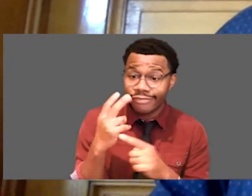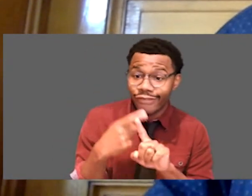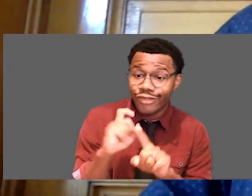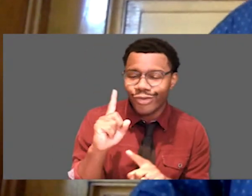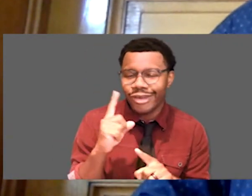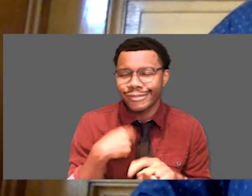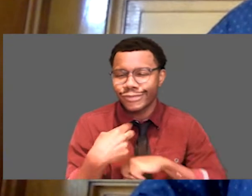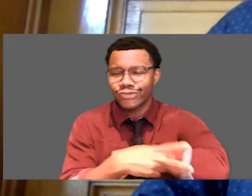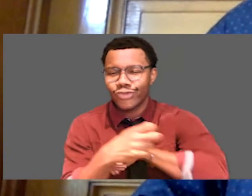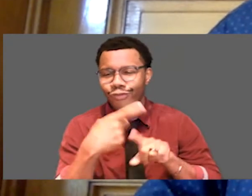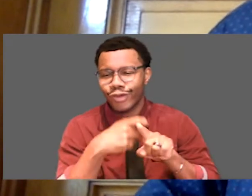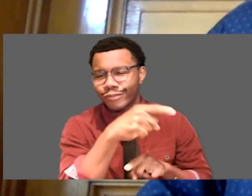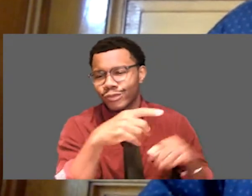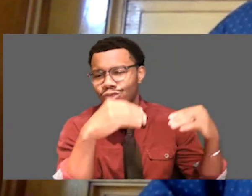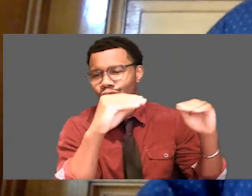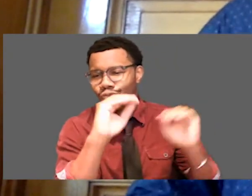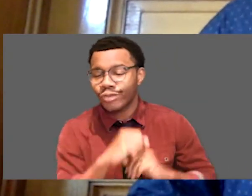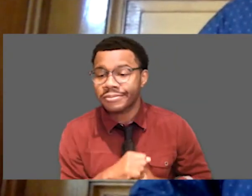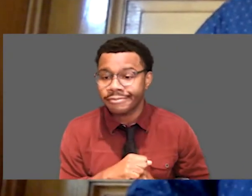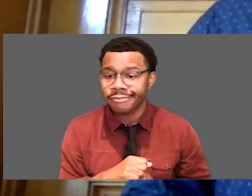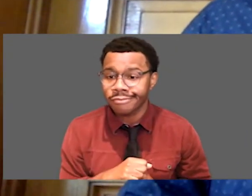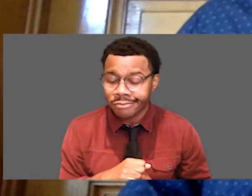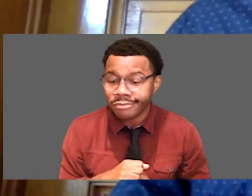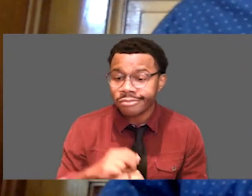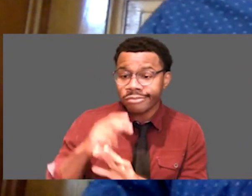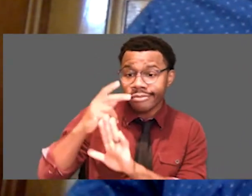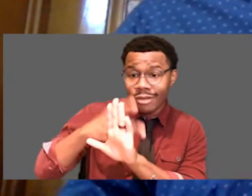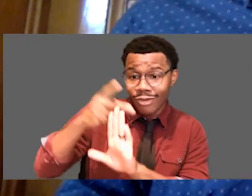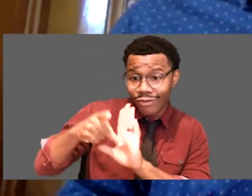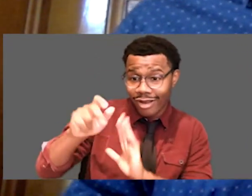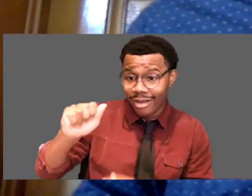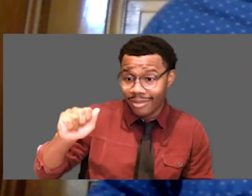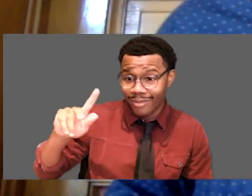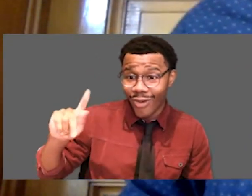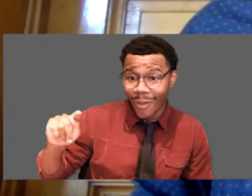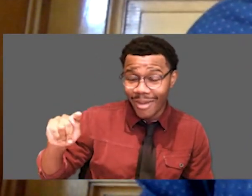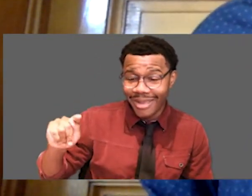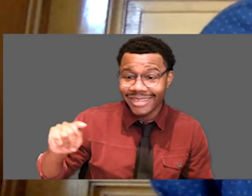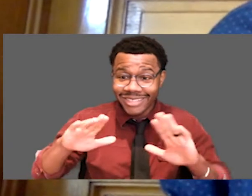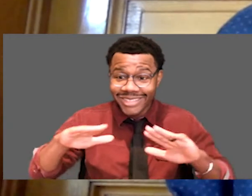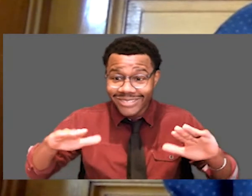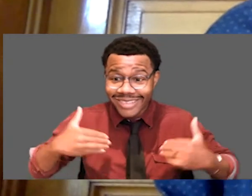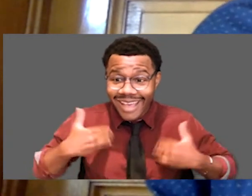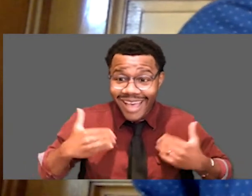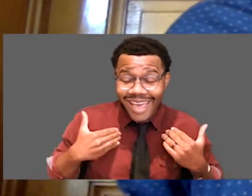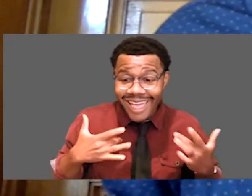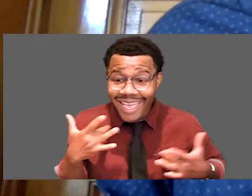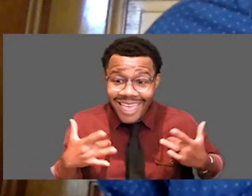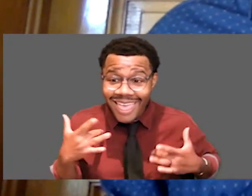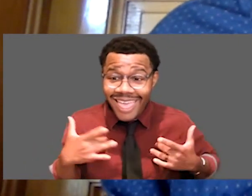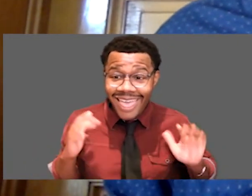Lion. From the program's apartment poured about 20 excited elementary school kids and their